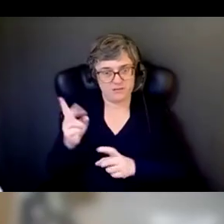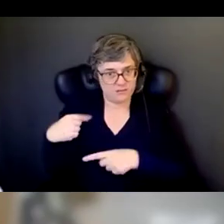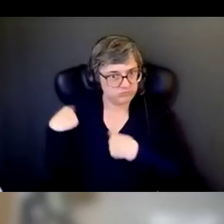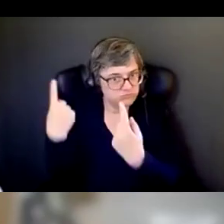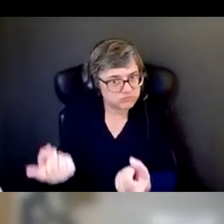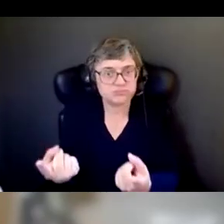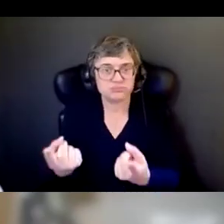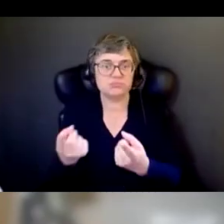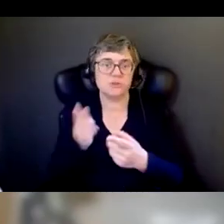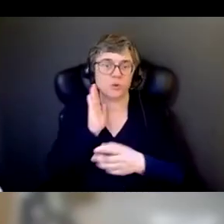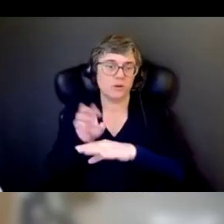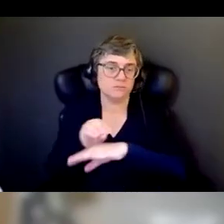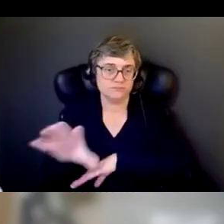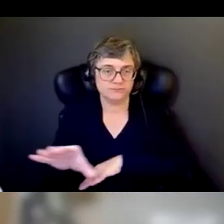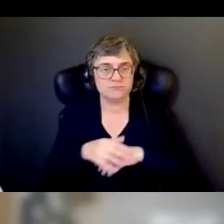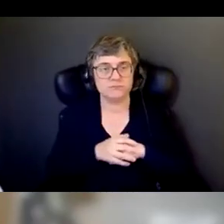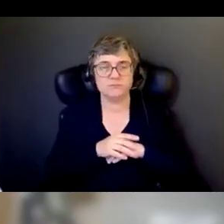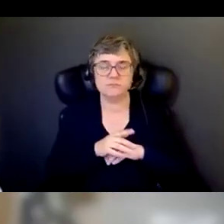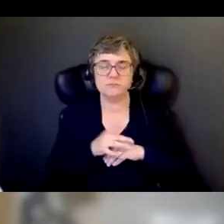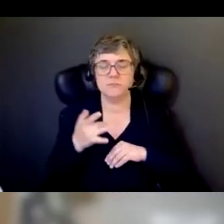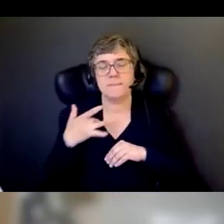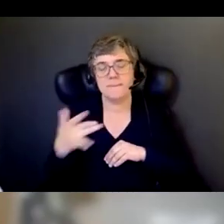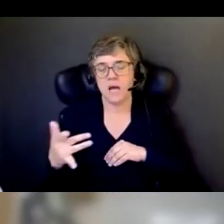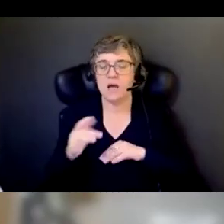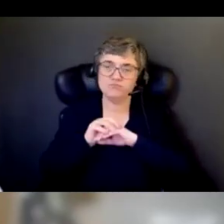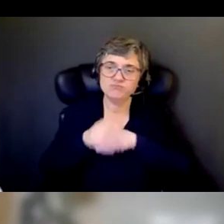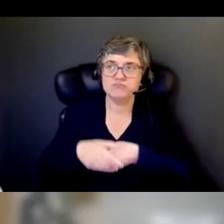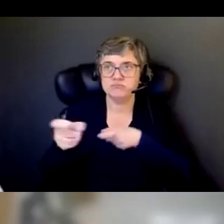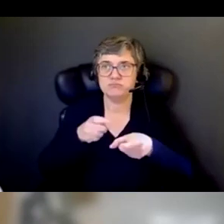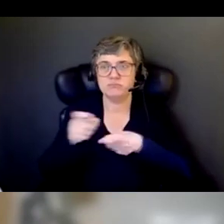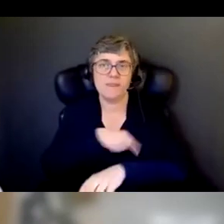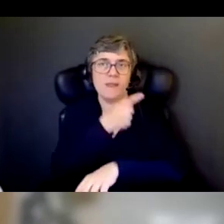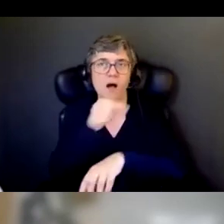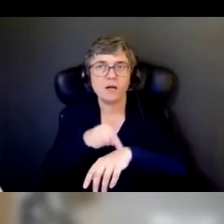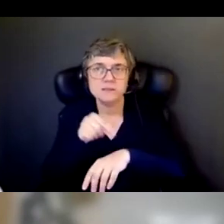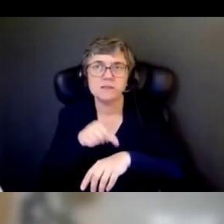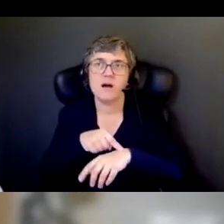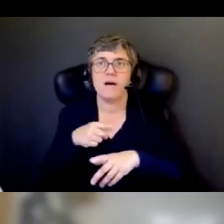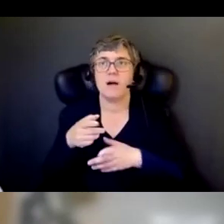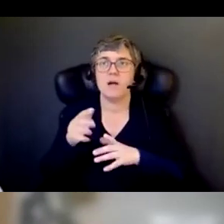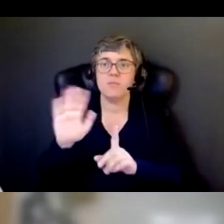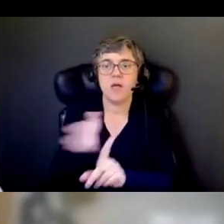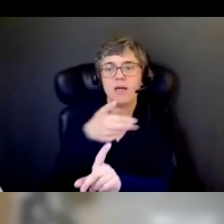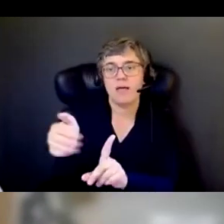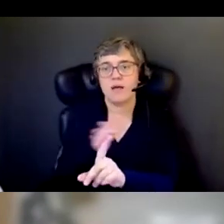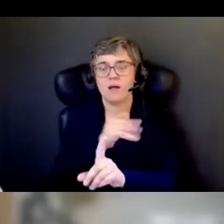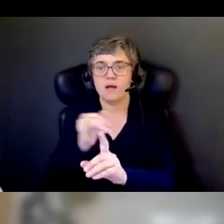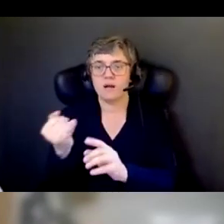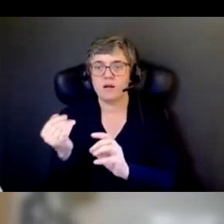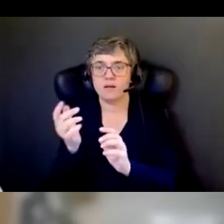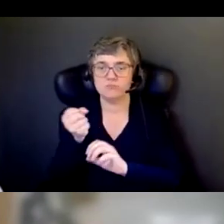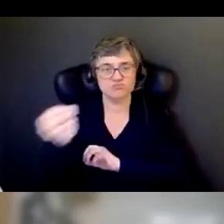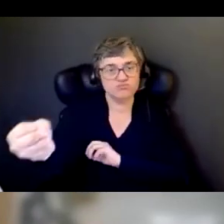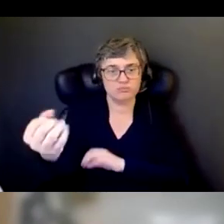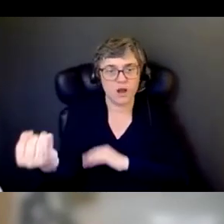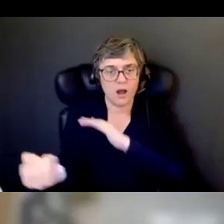ongoing pattern of manipulation, intimidation, isolation, financial control, or emotional